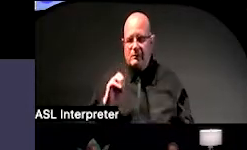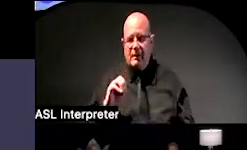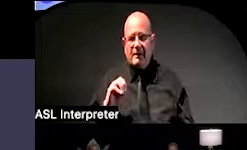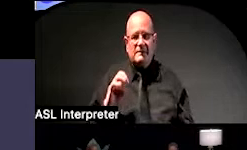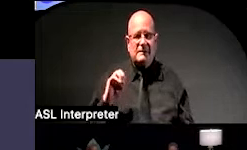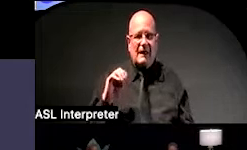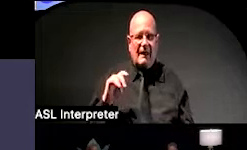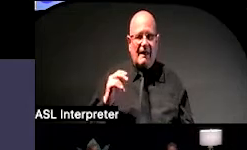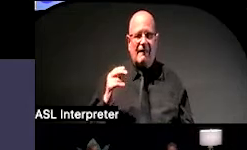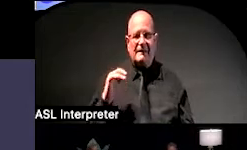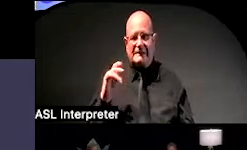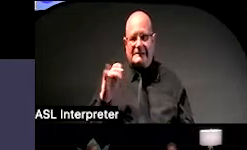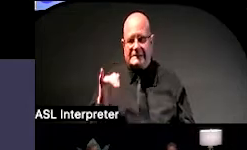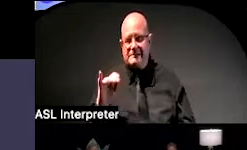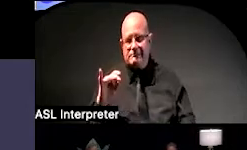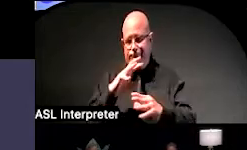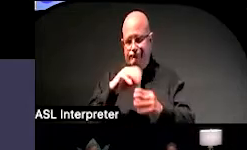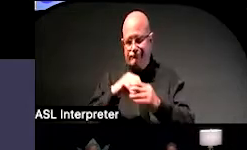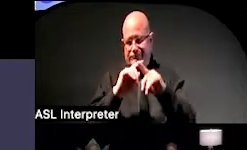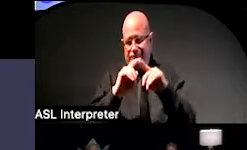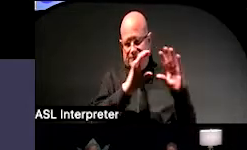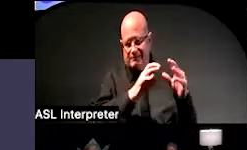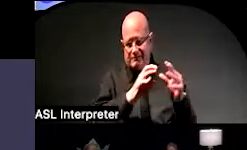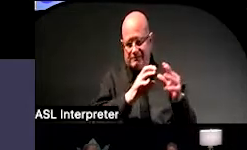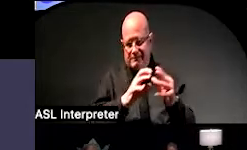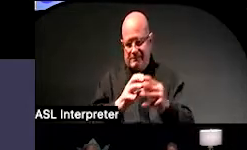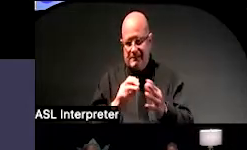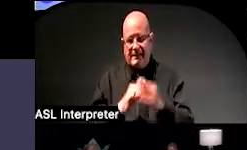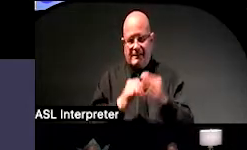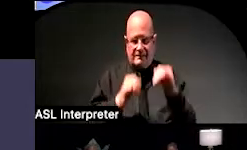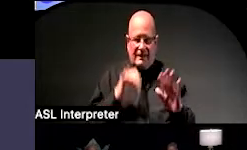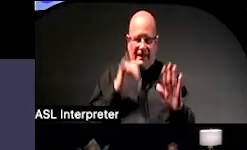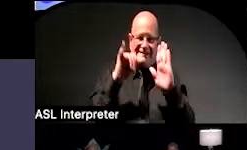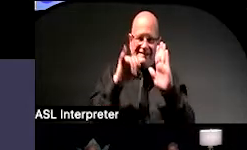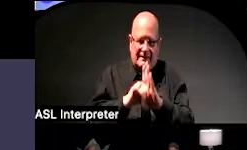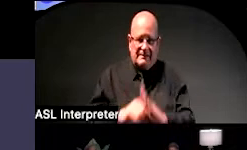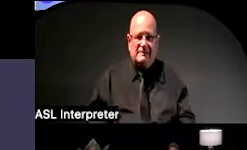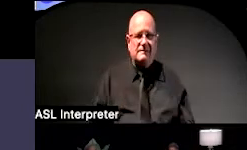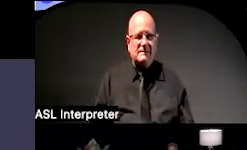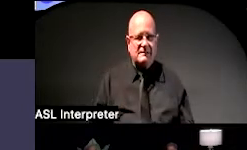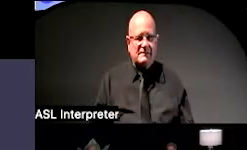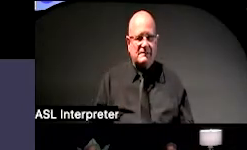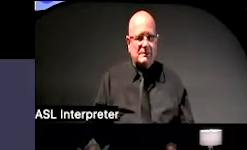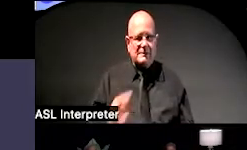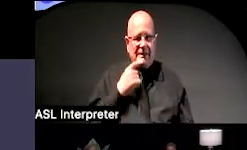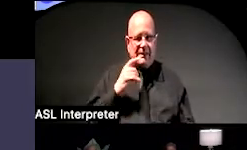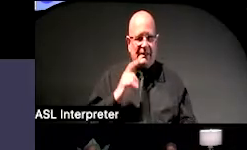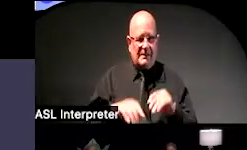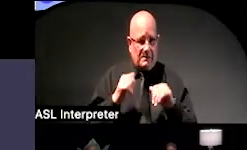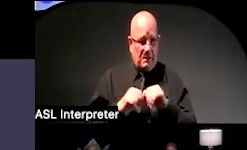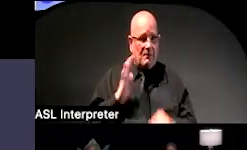ethnicity, all of these categories make up individual identities. And someone said, I couldn't remember today, but earlier it